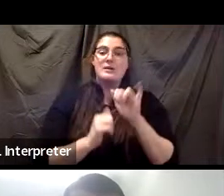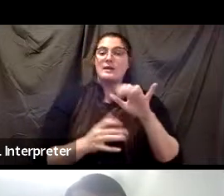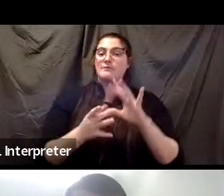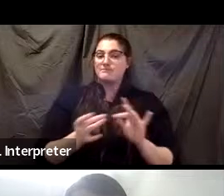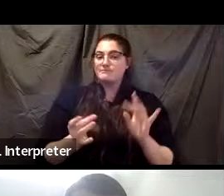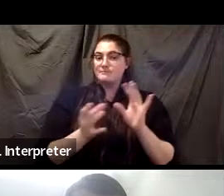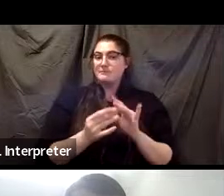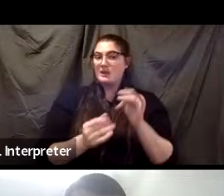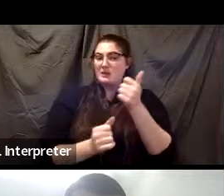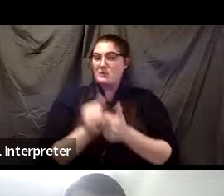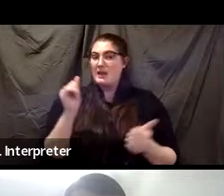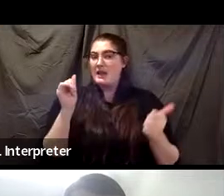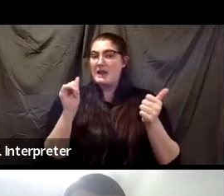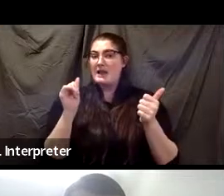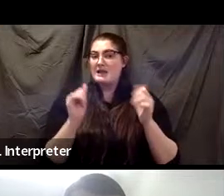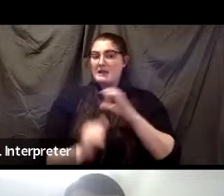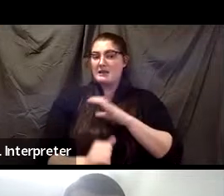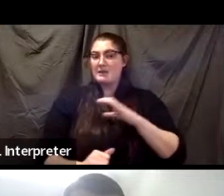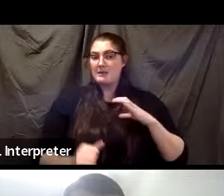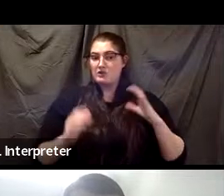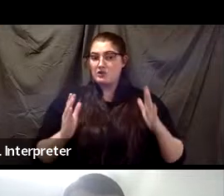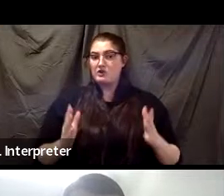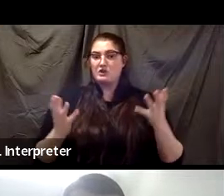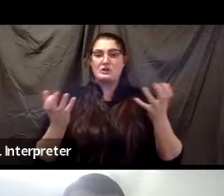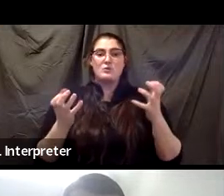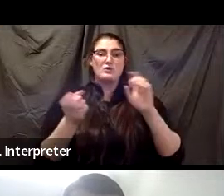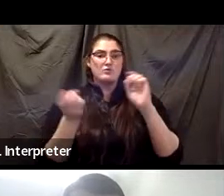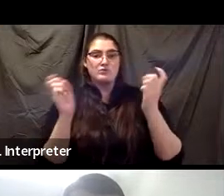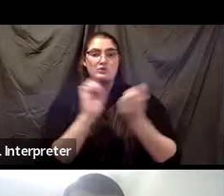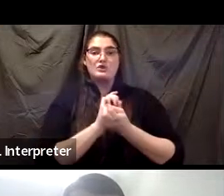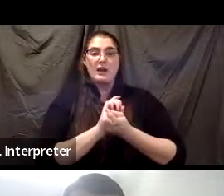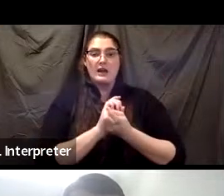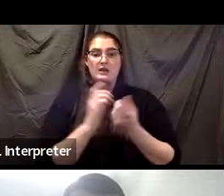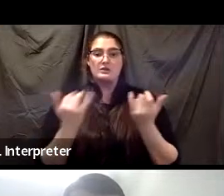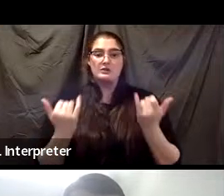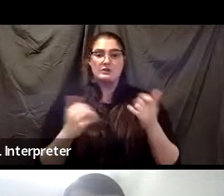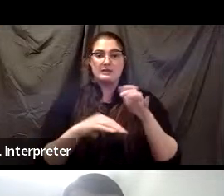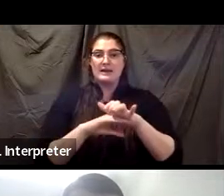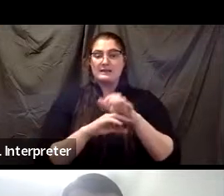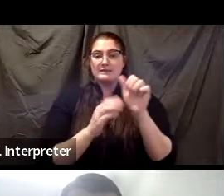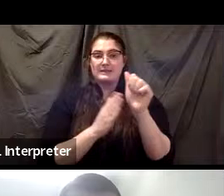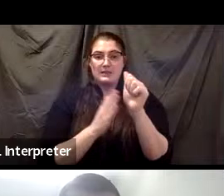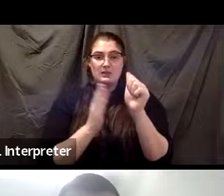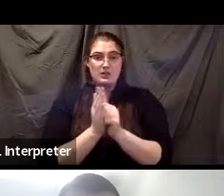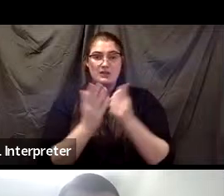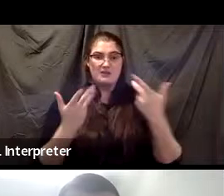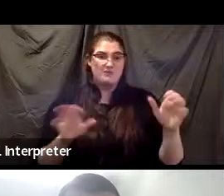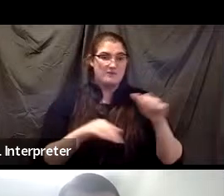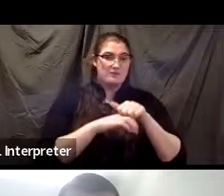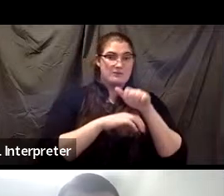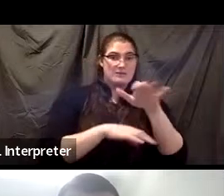are there any commissioners that would like to make changes to tonight's agenda as served to the public?